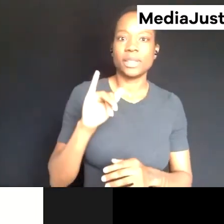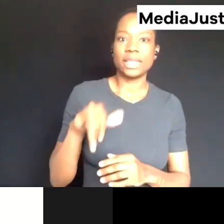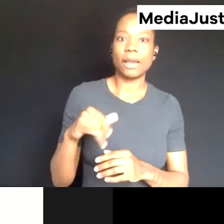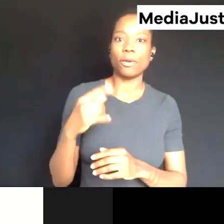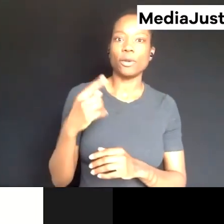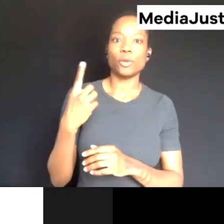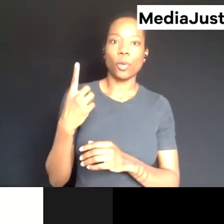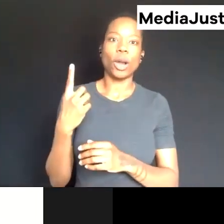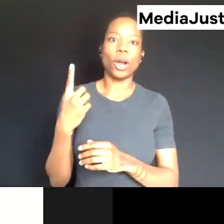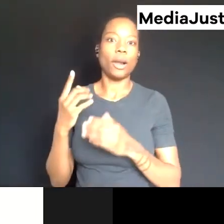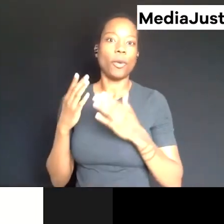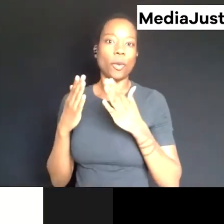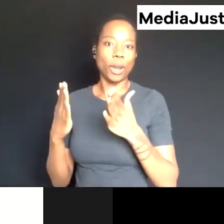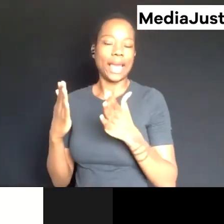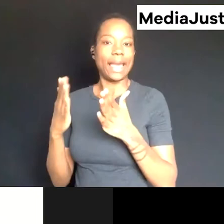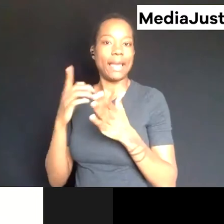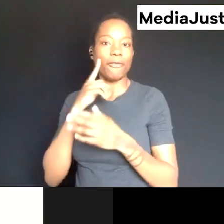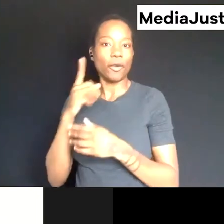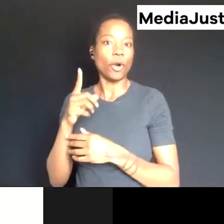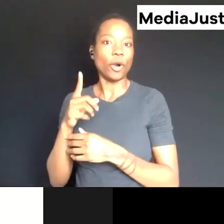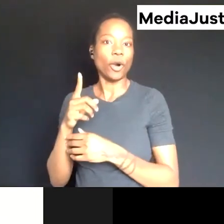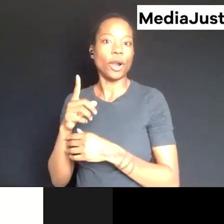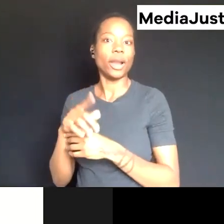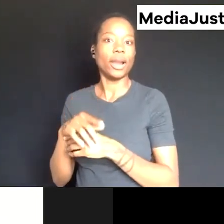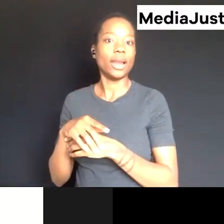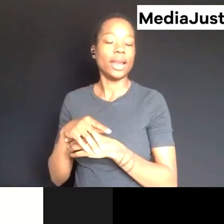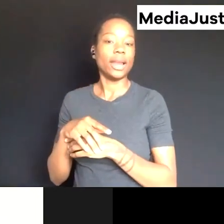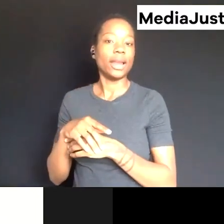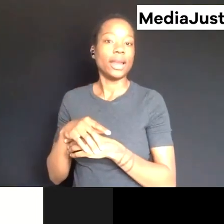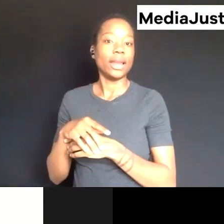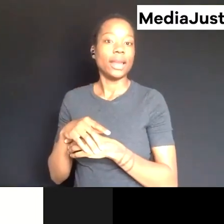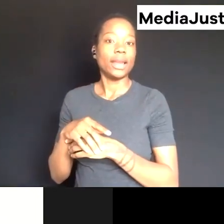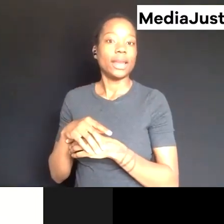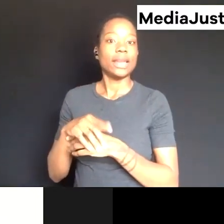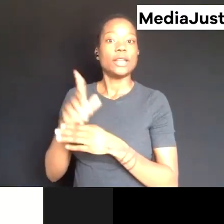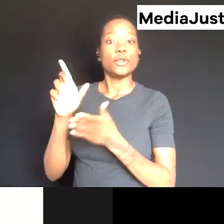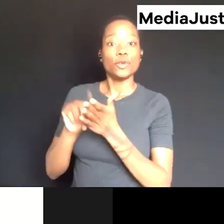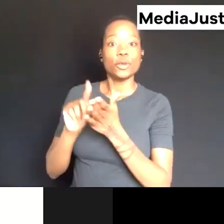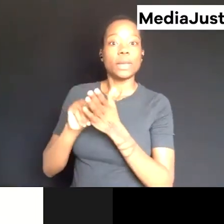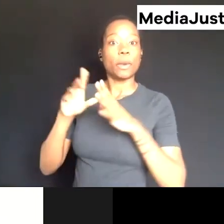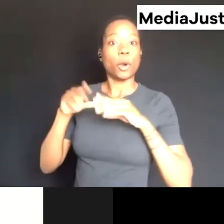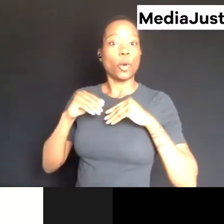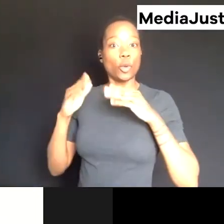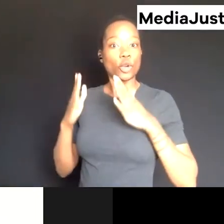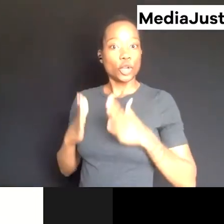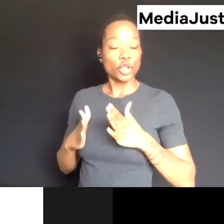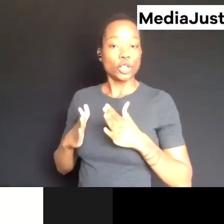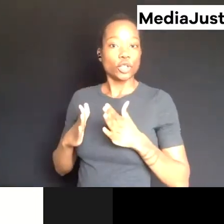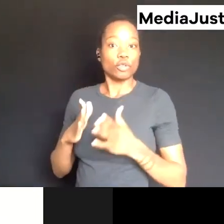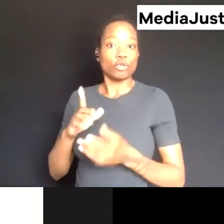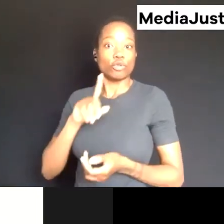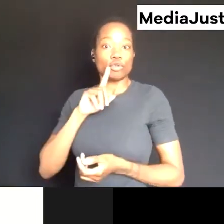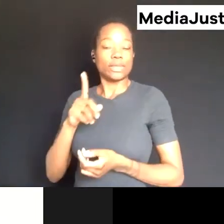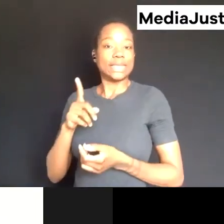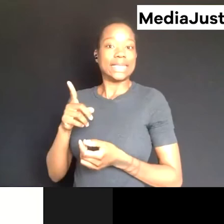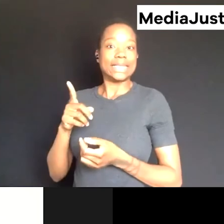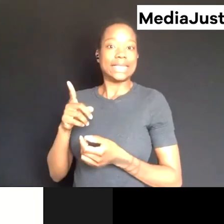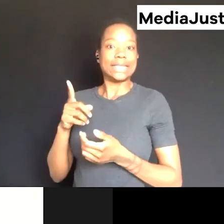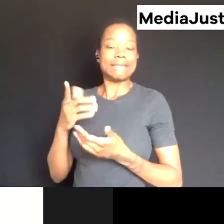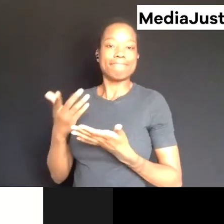with telling because, you know, they didn't want to actually tell the truth, which is that they were actually very